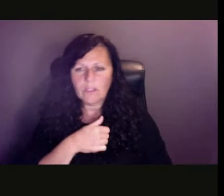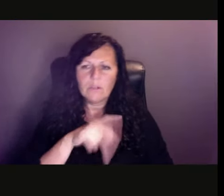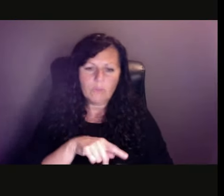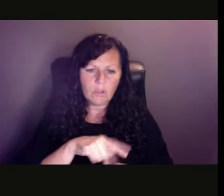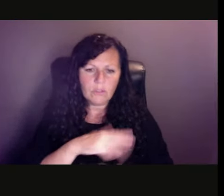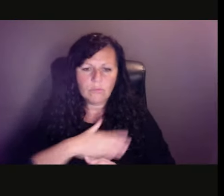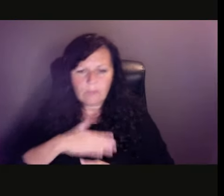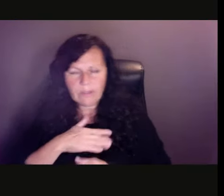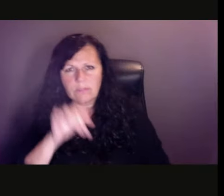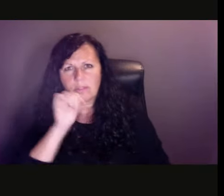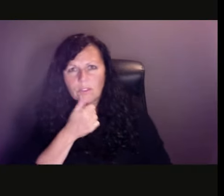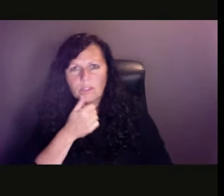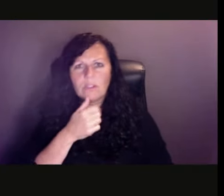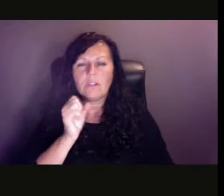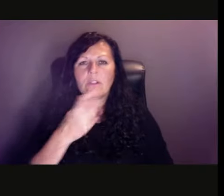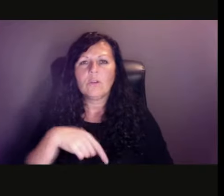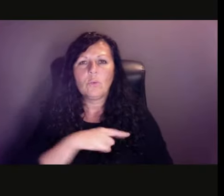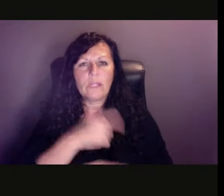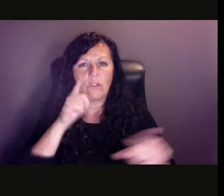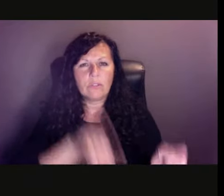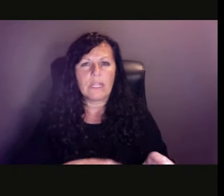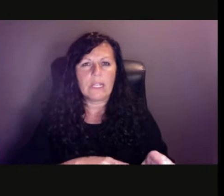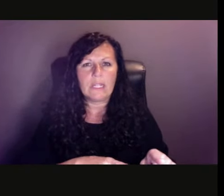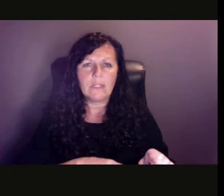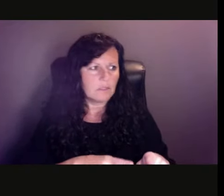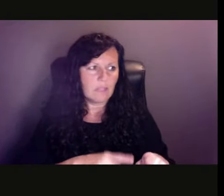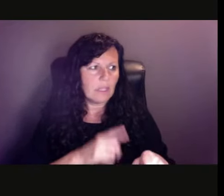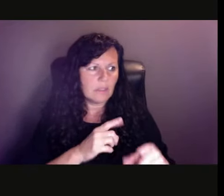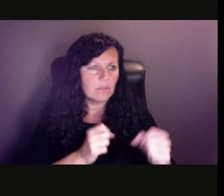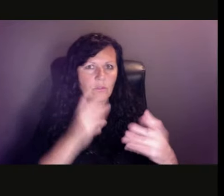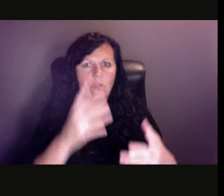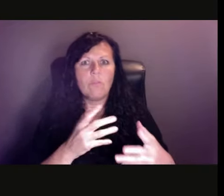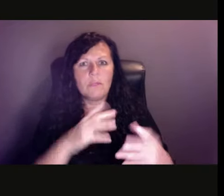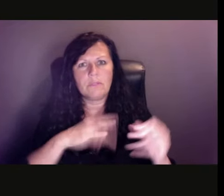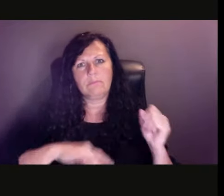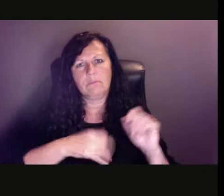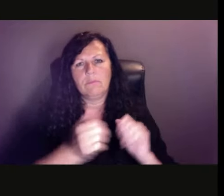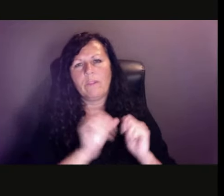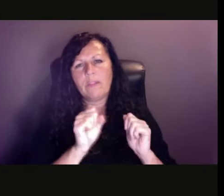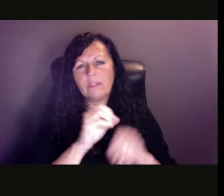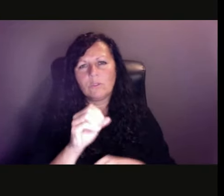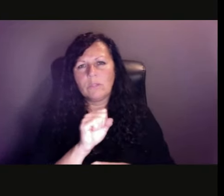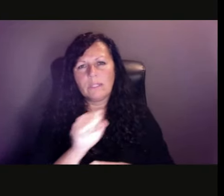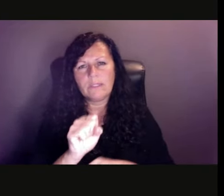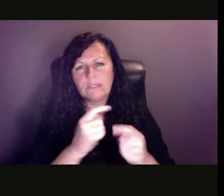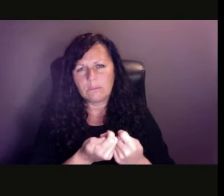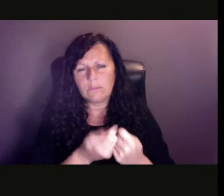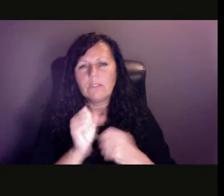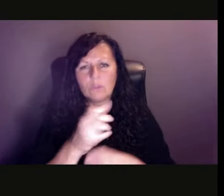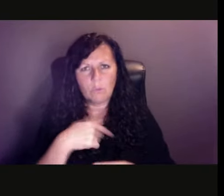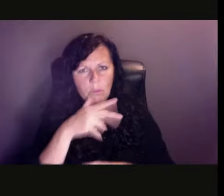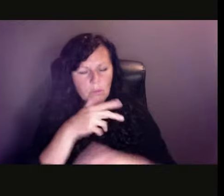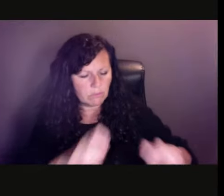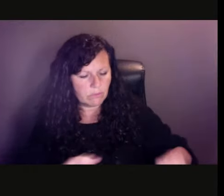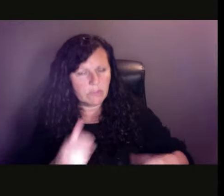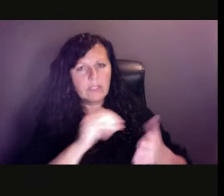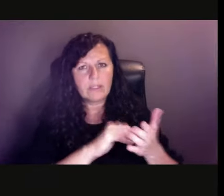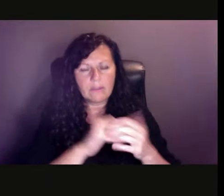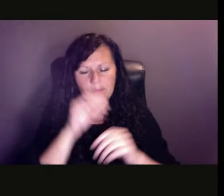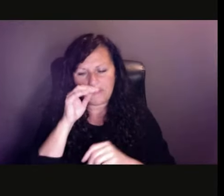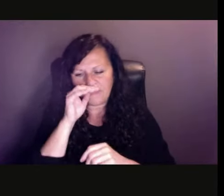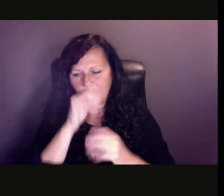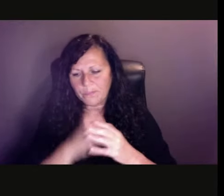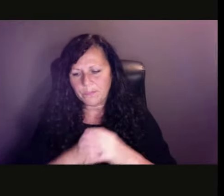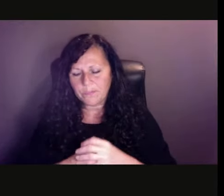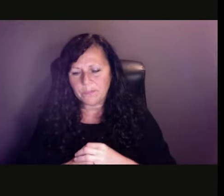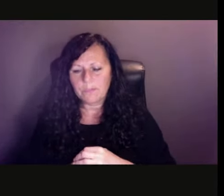we agree that there's a high level of return there. So we will look at that. And we'll also look